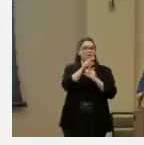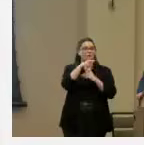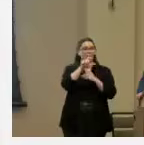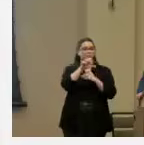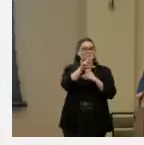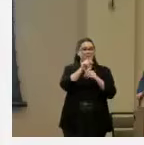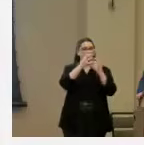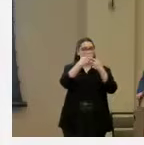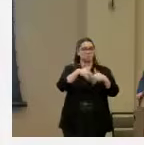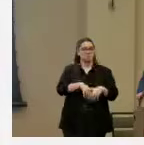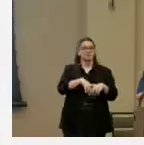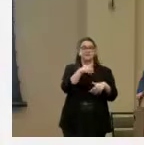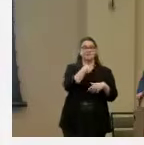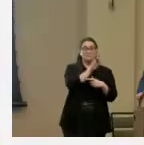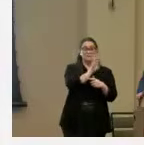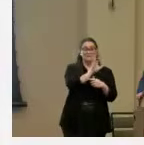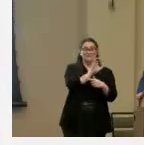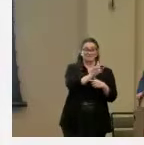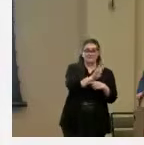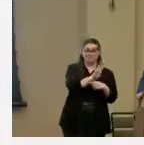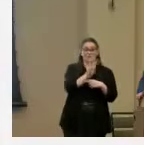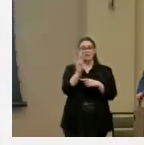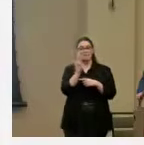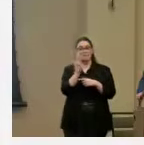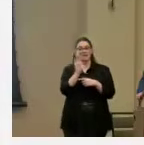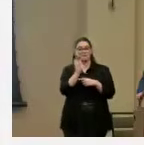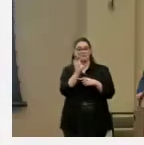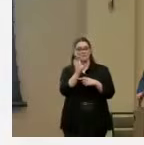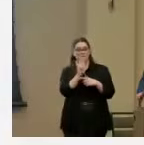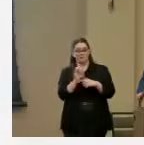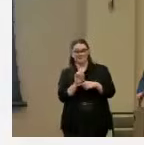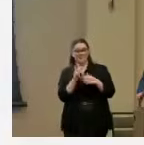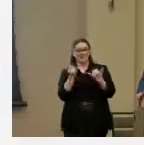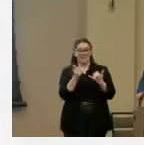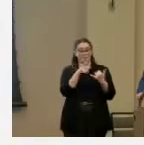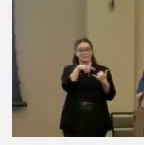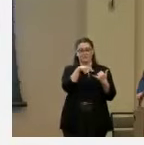have EC4D, BC4D, and now PC4D.